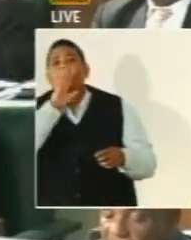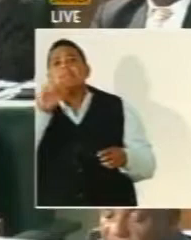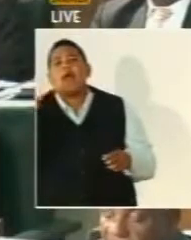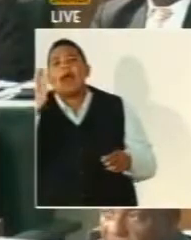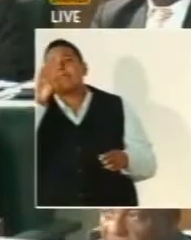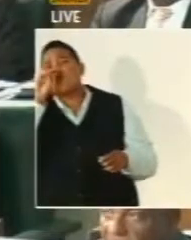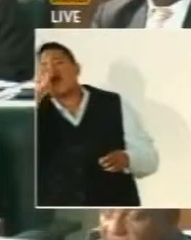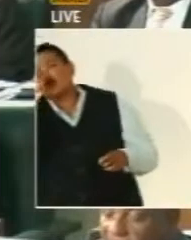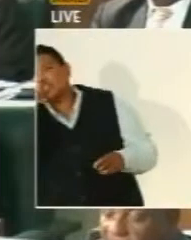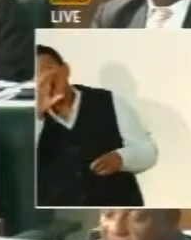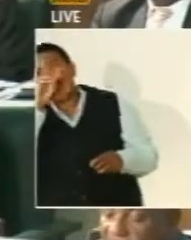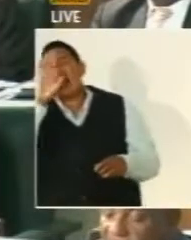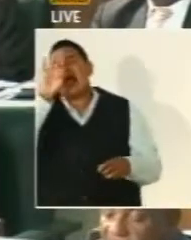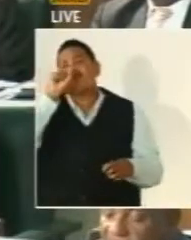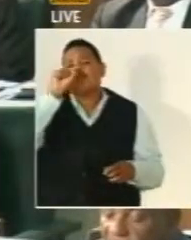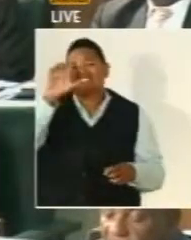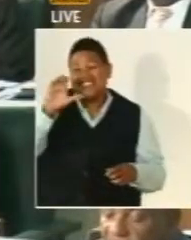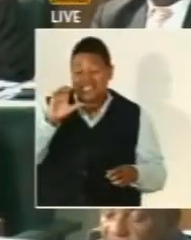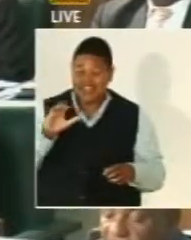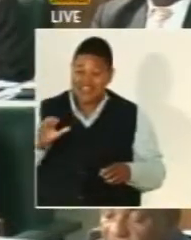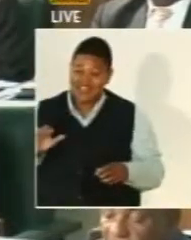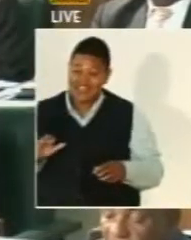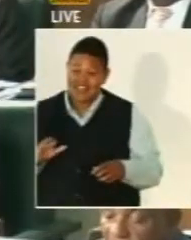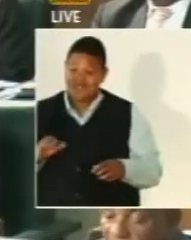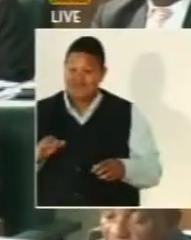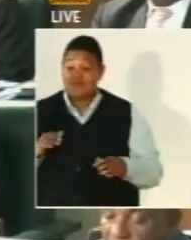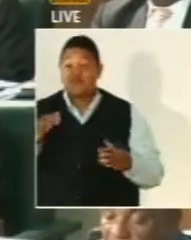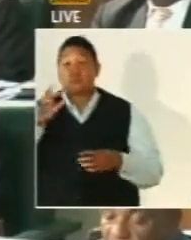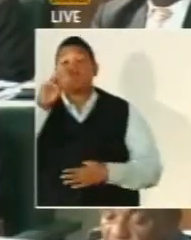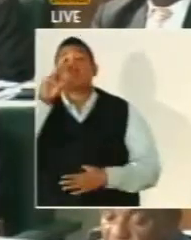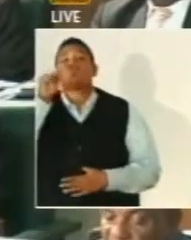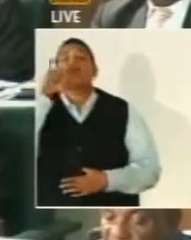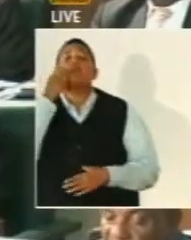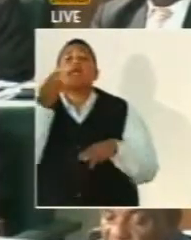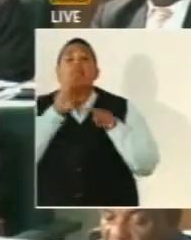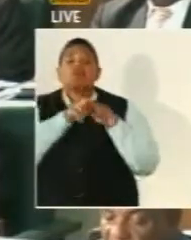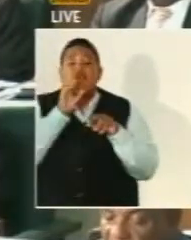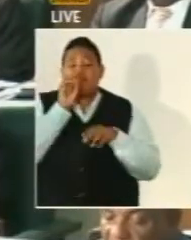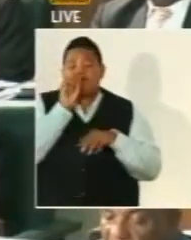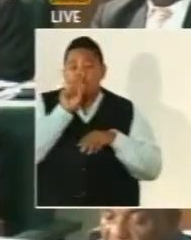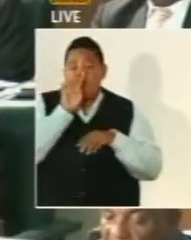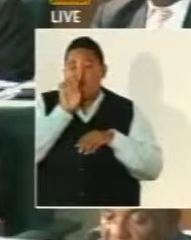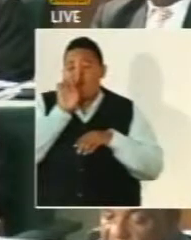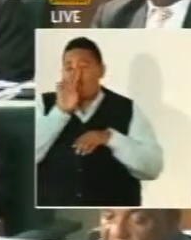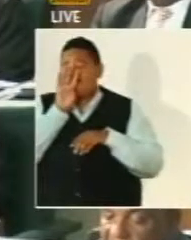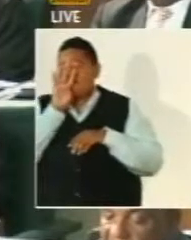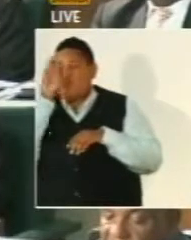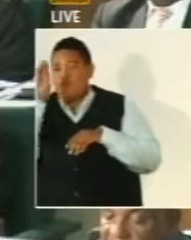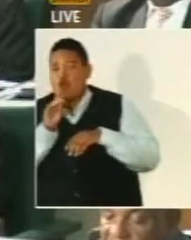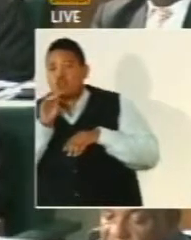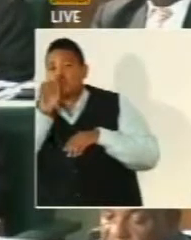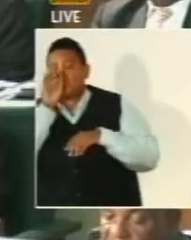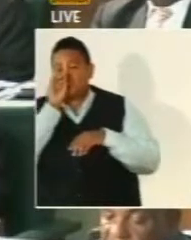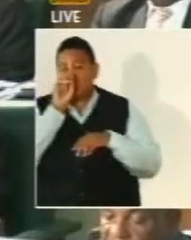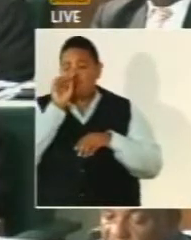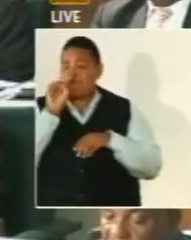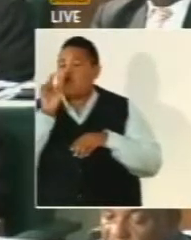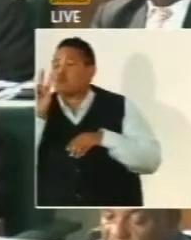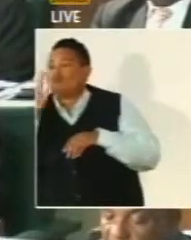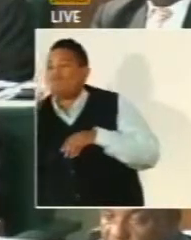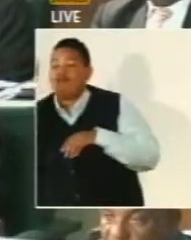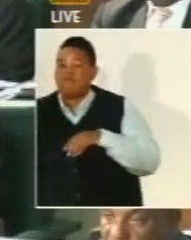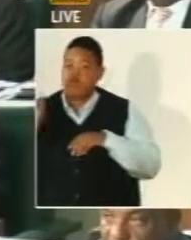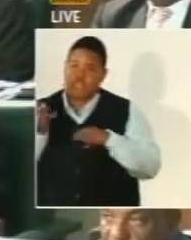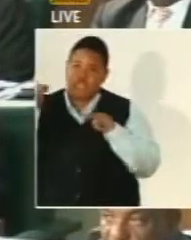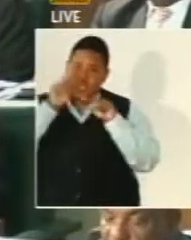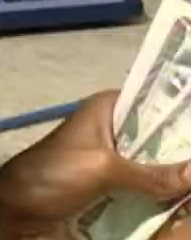to affordable credit, efficient government institutions, a more efficient legal system, and a society that rewards